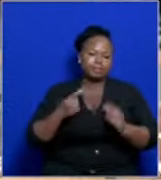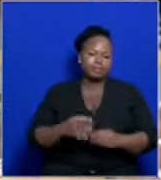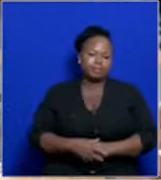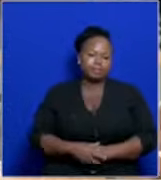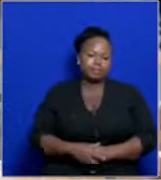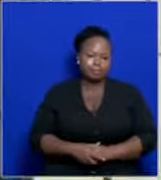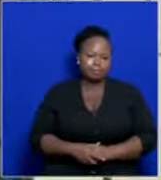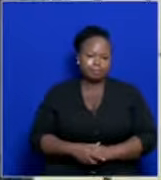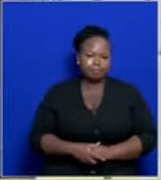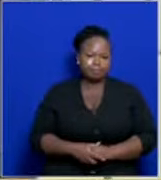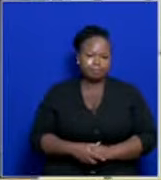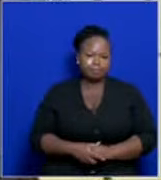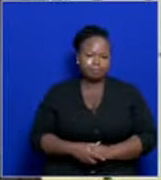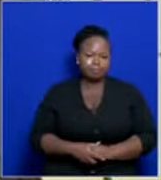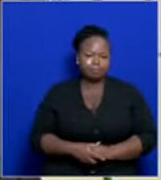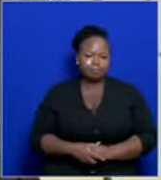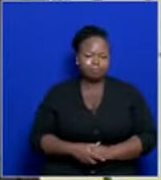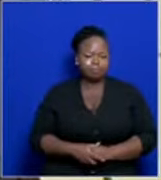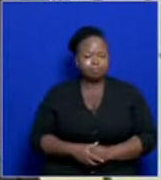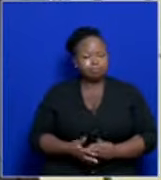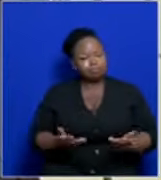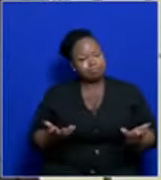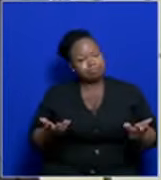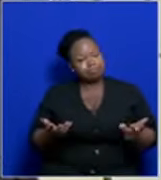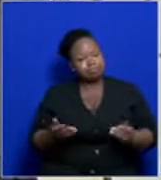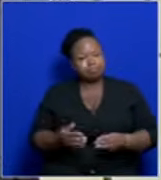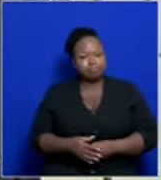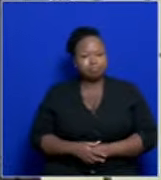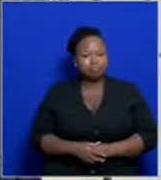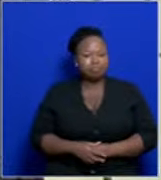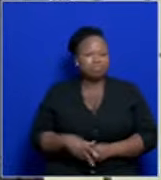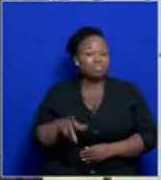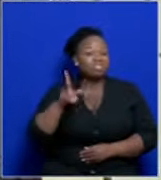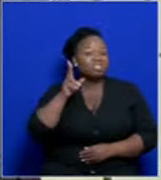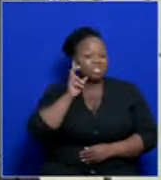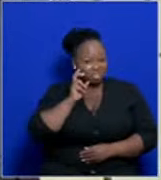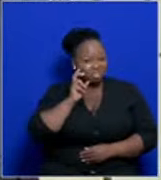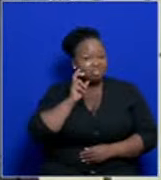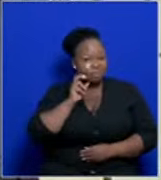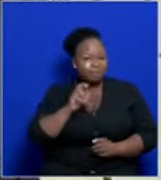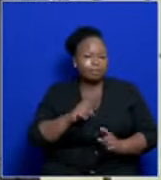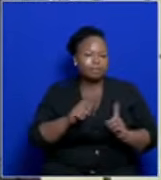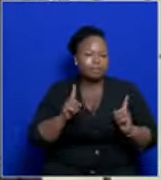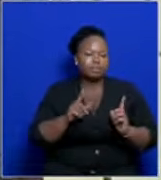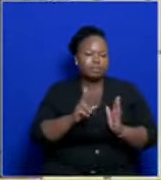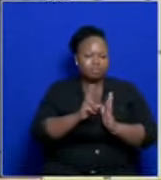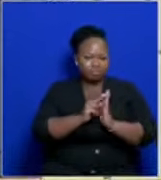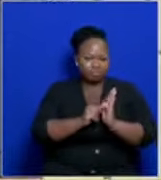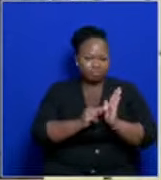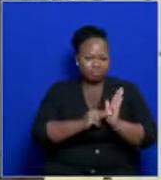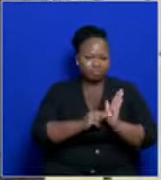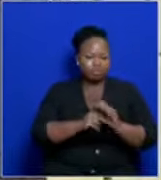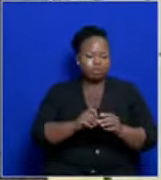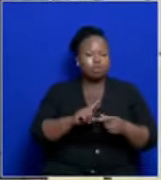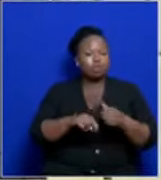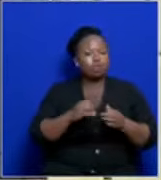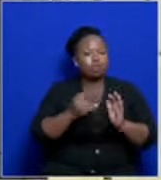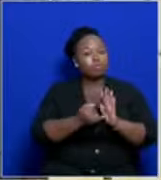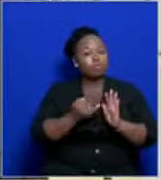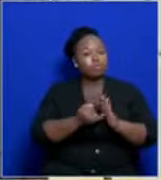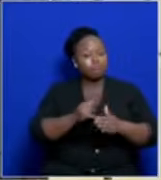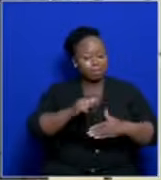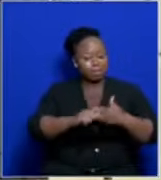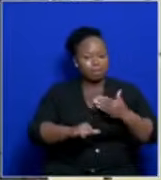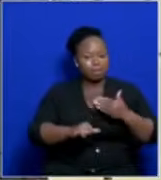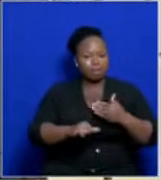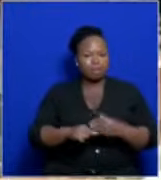Yeah, she's listening, but I place it on record. Since January, she was insisting, following